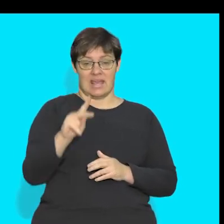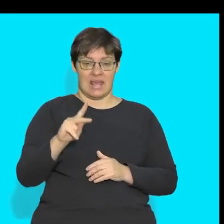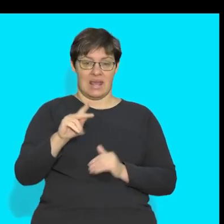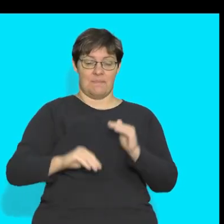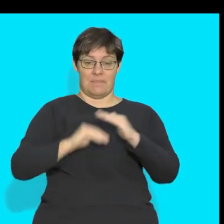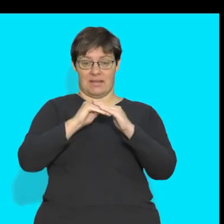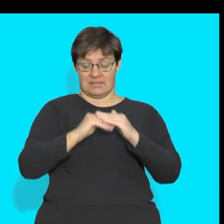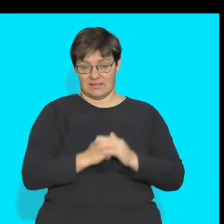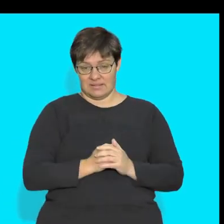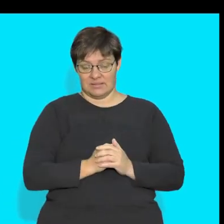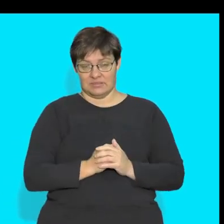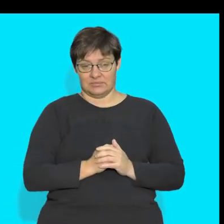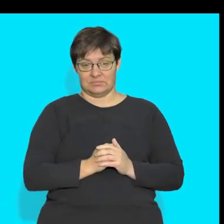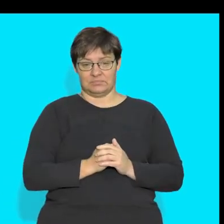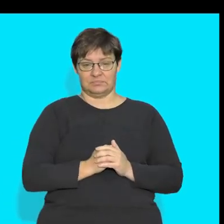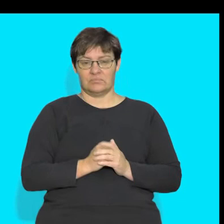EK max.